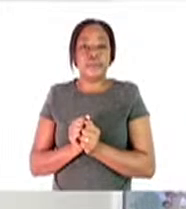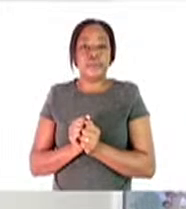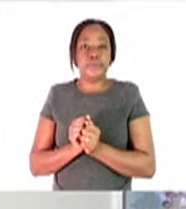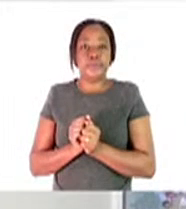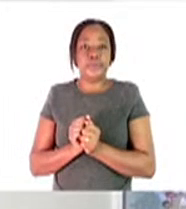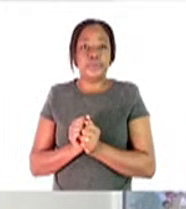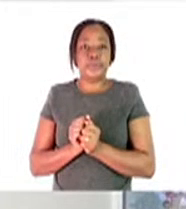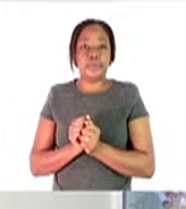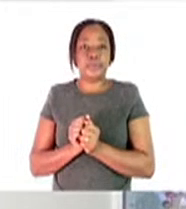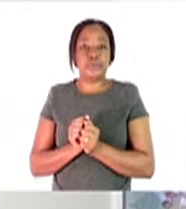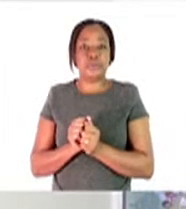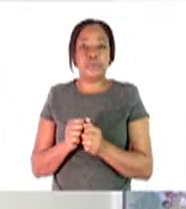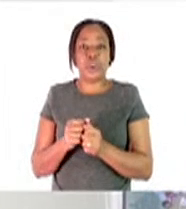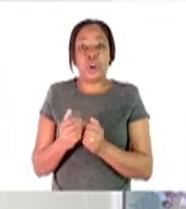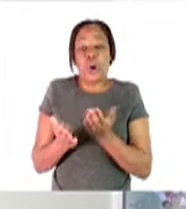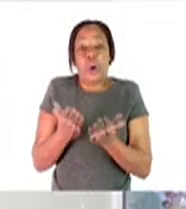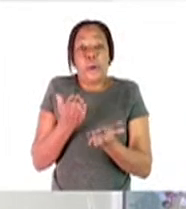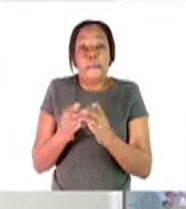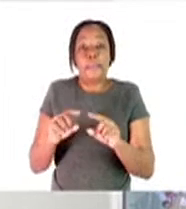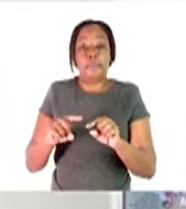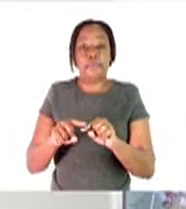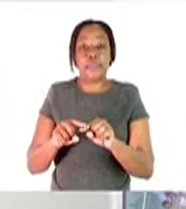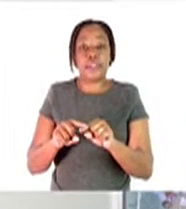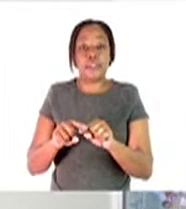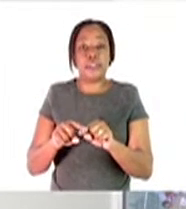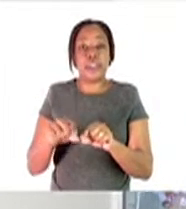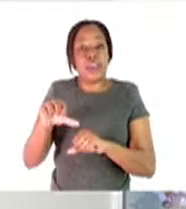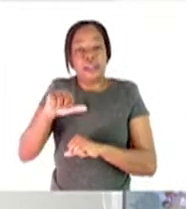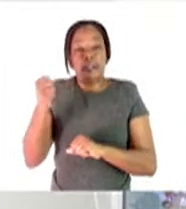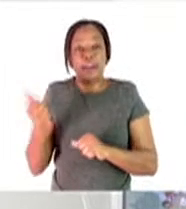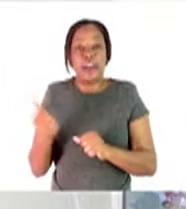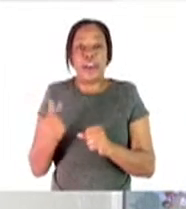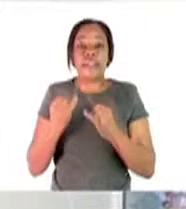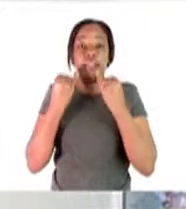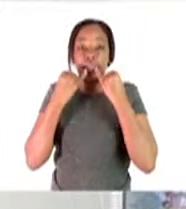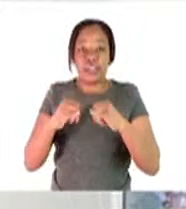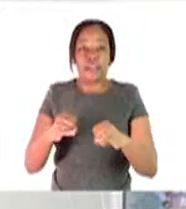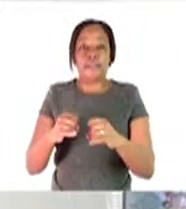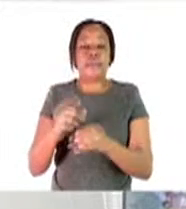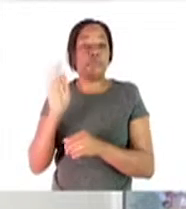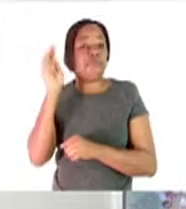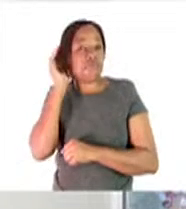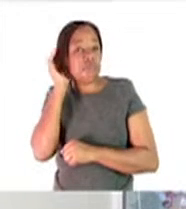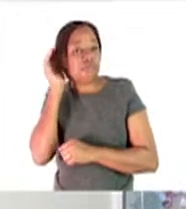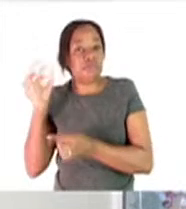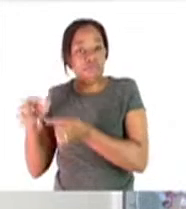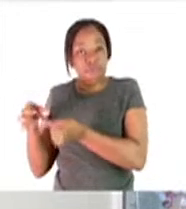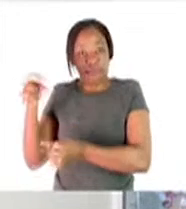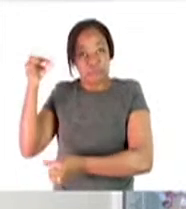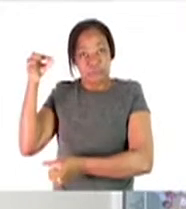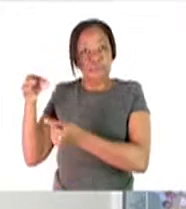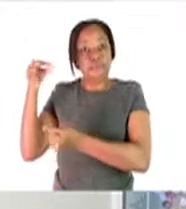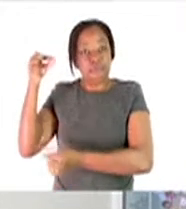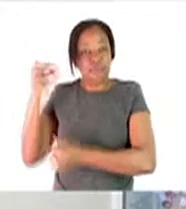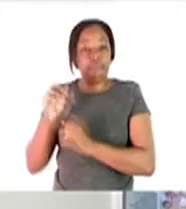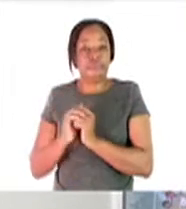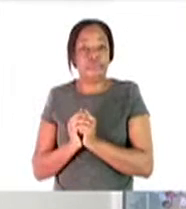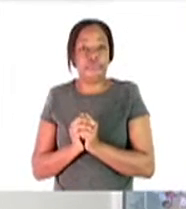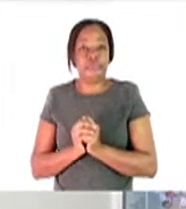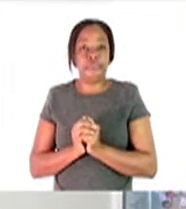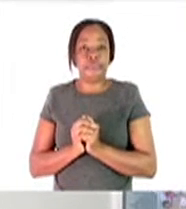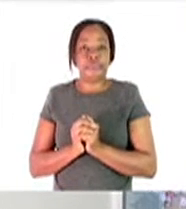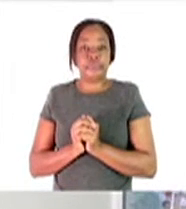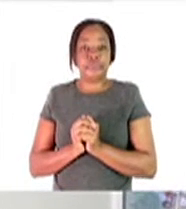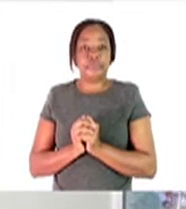this? You just sit and listen to the news from this one. This is a radio. You tune it,